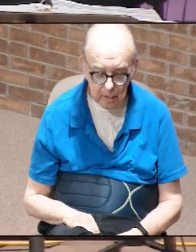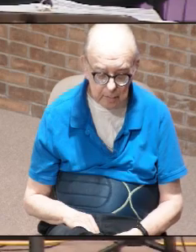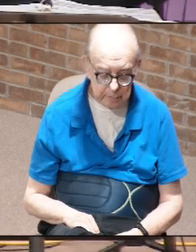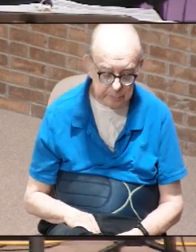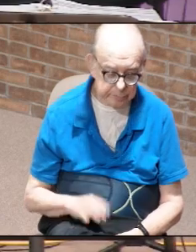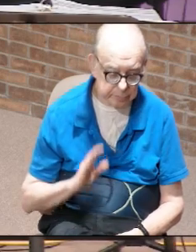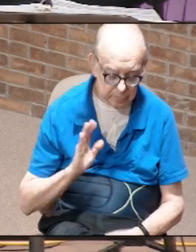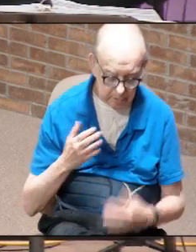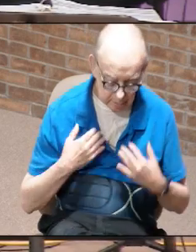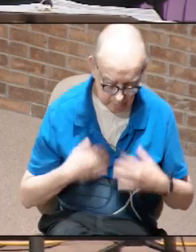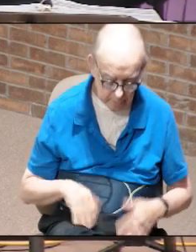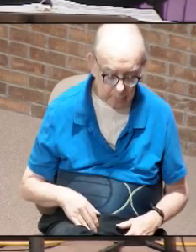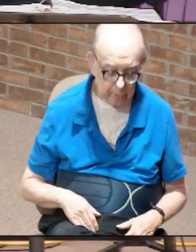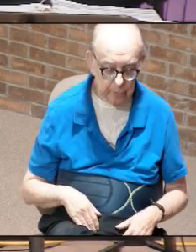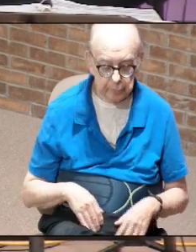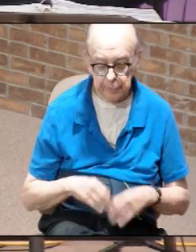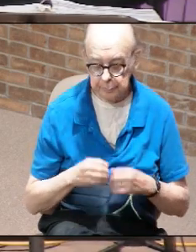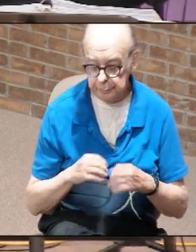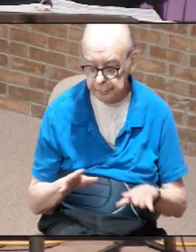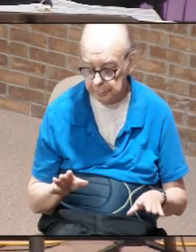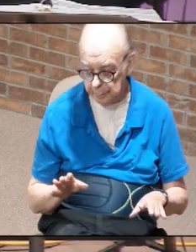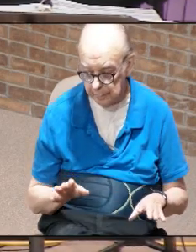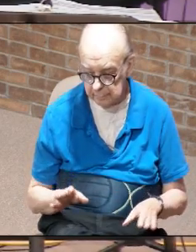Your clothes will wear out eventually,